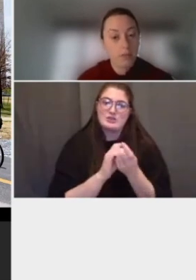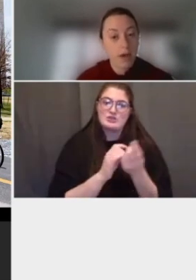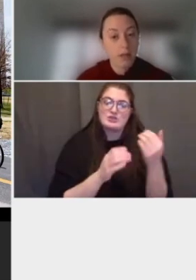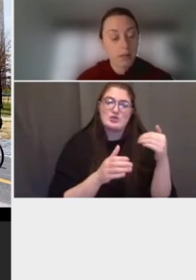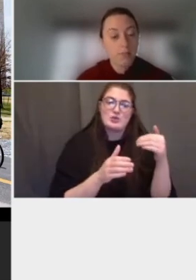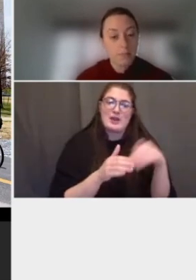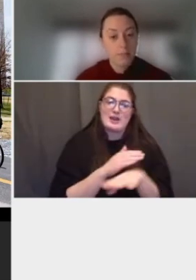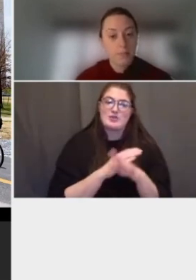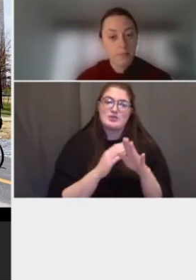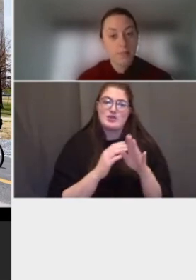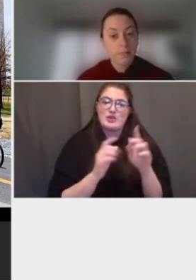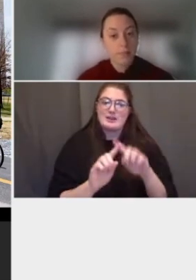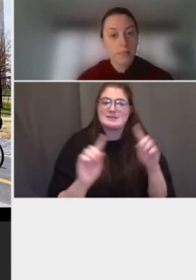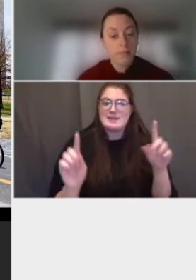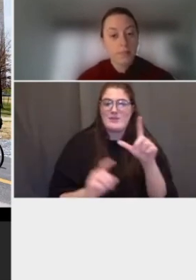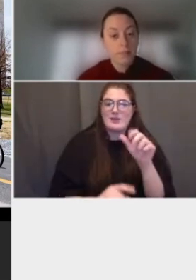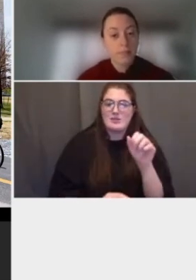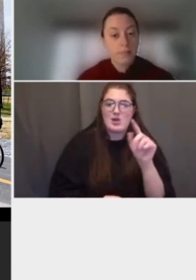of available spots.